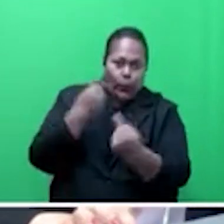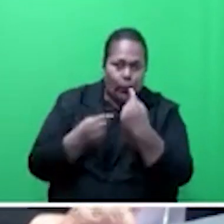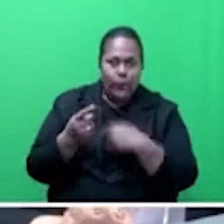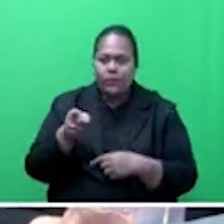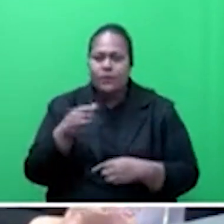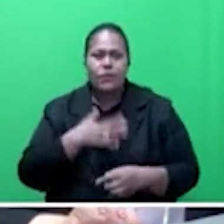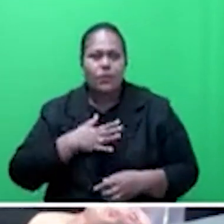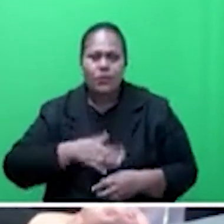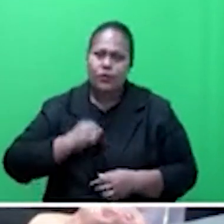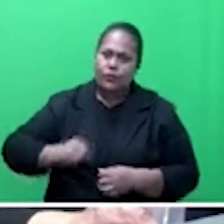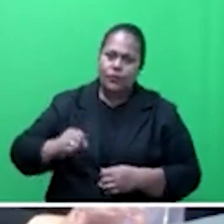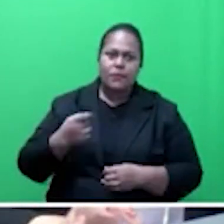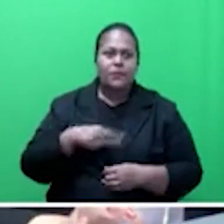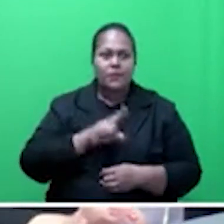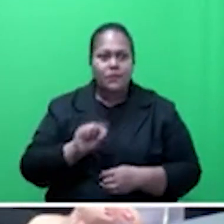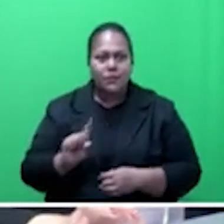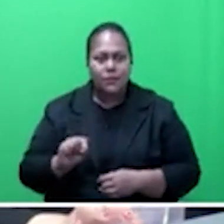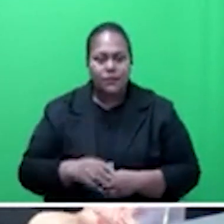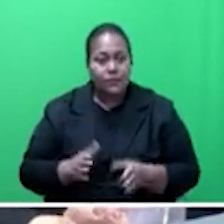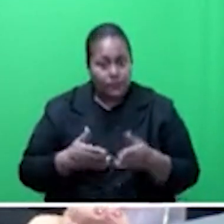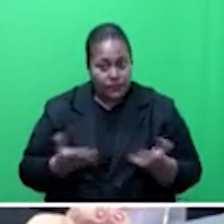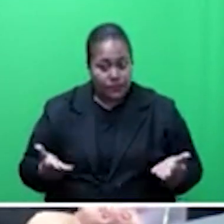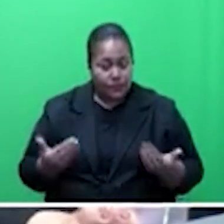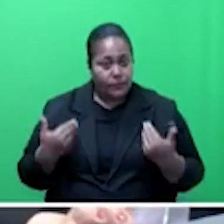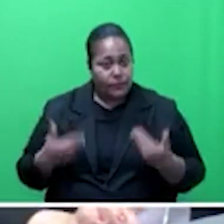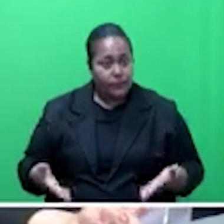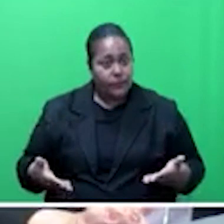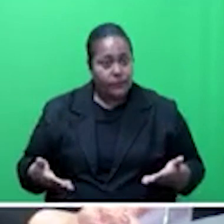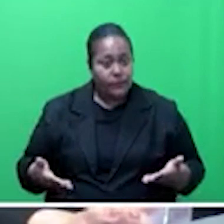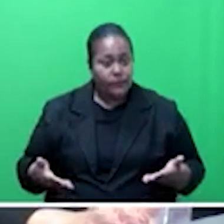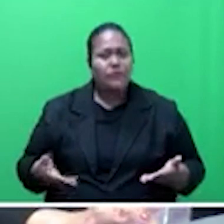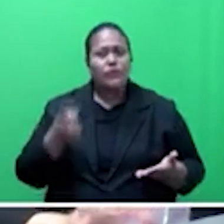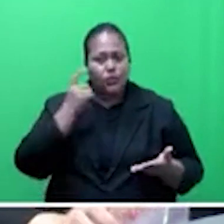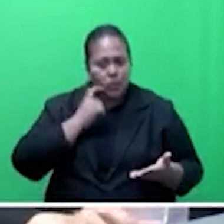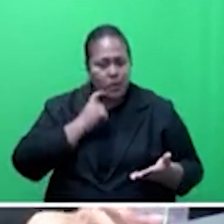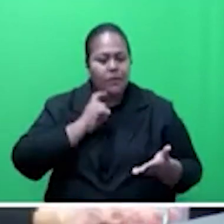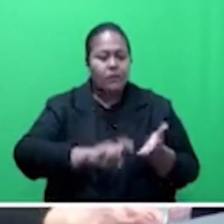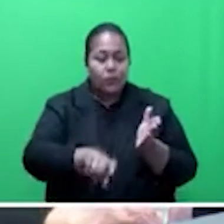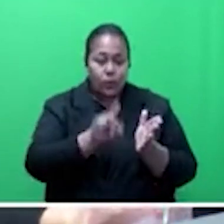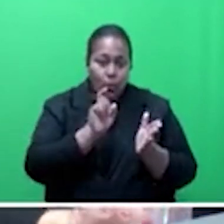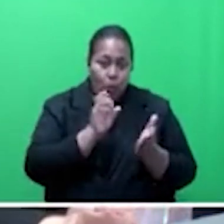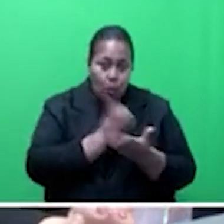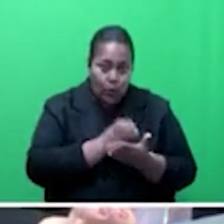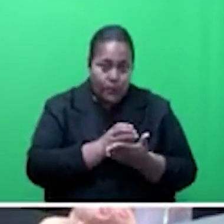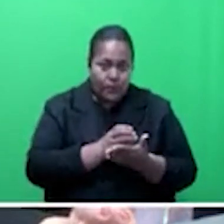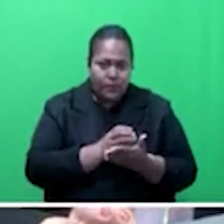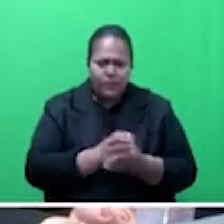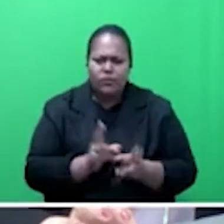to object to everything that we do. And here we are, Mr. Speaker, sir, trying to correct it so that ordinary